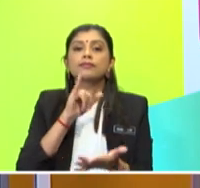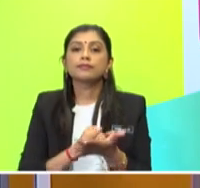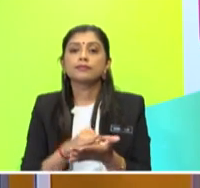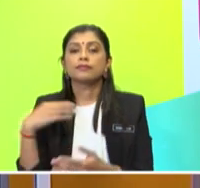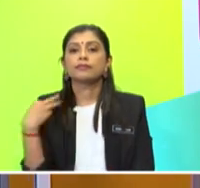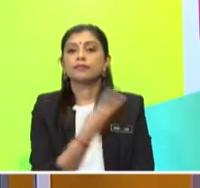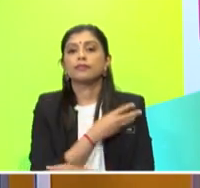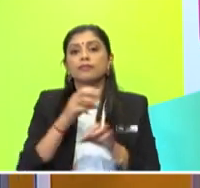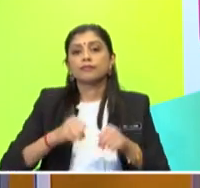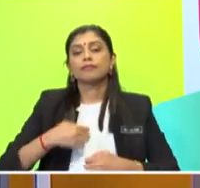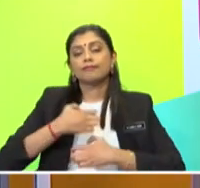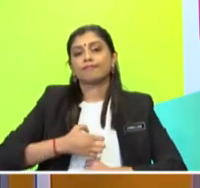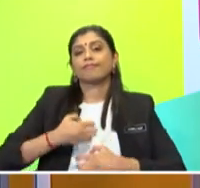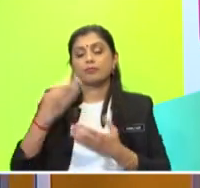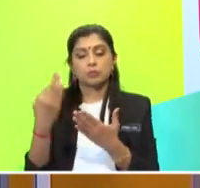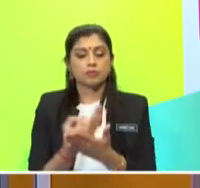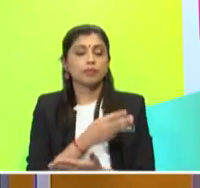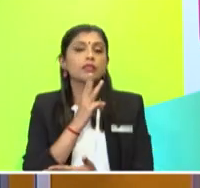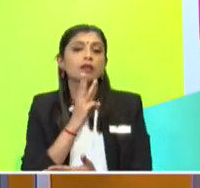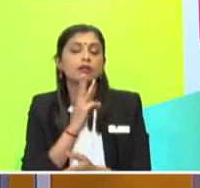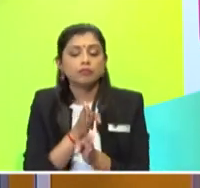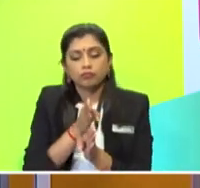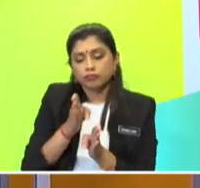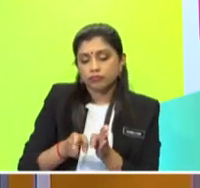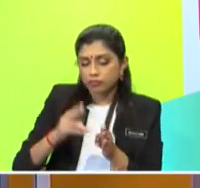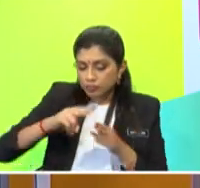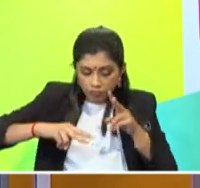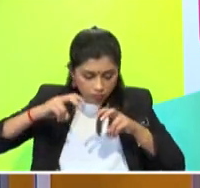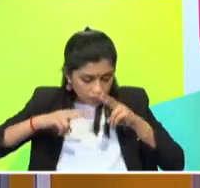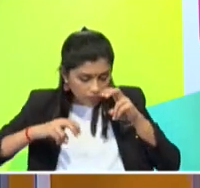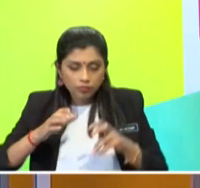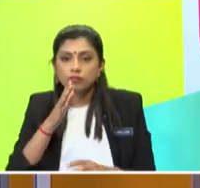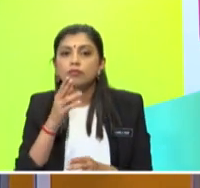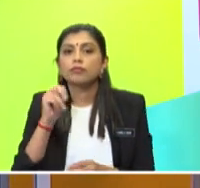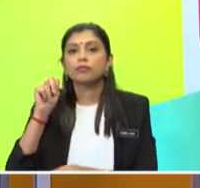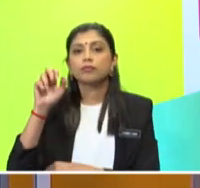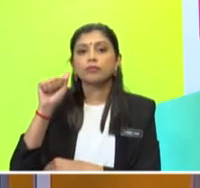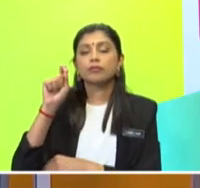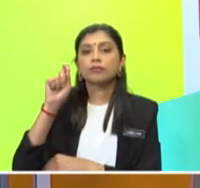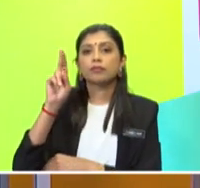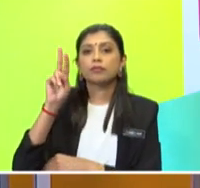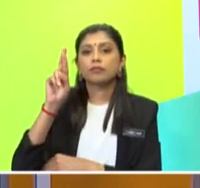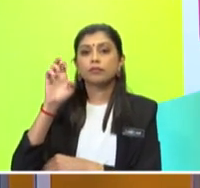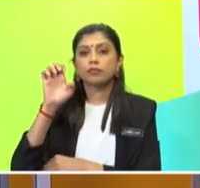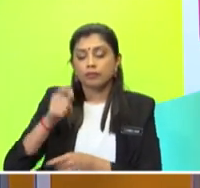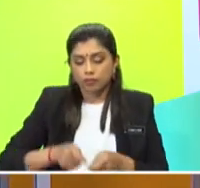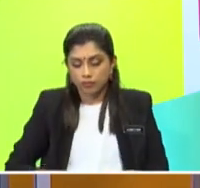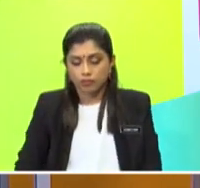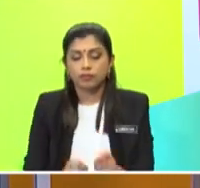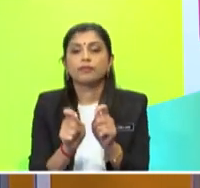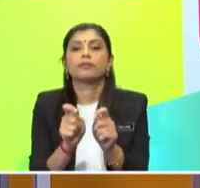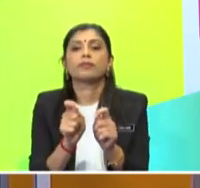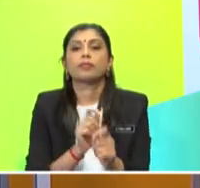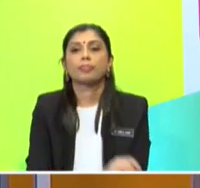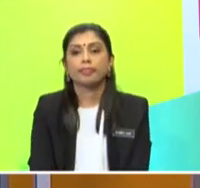the fresh air besides exploring Mother Nature track. In your sentence. So